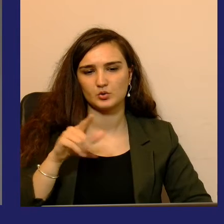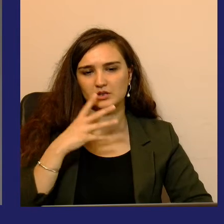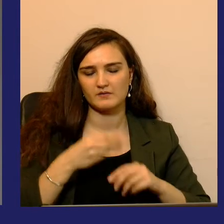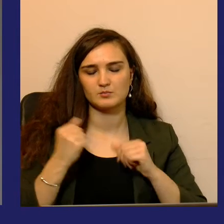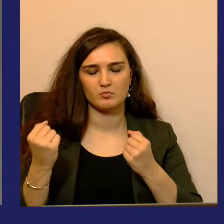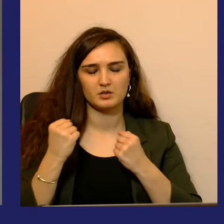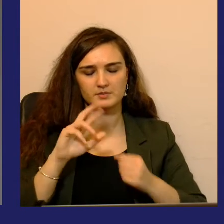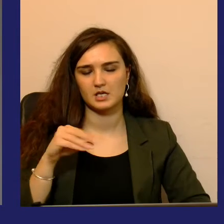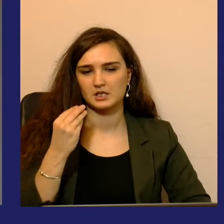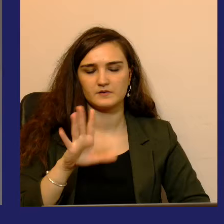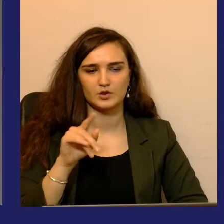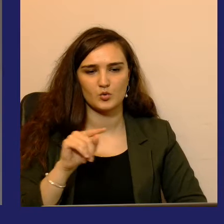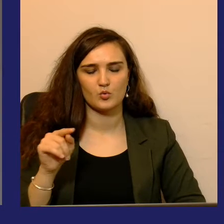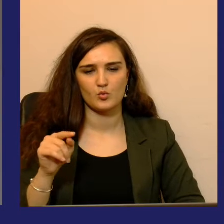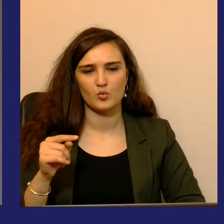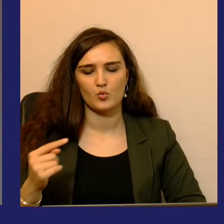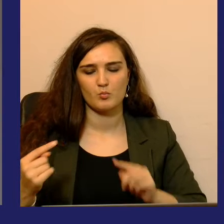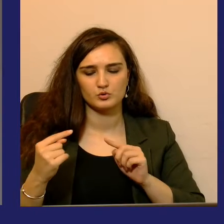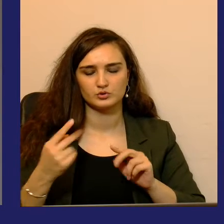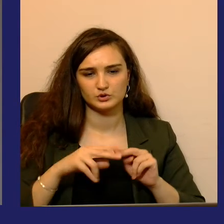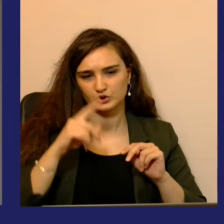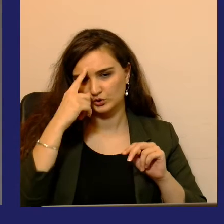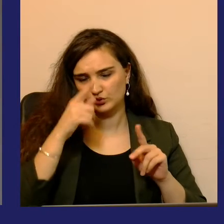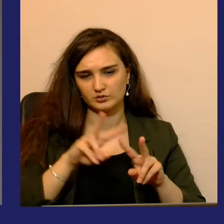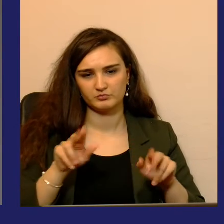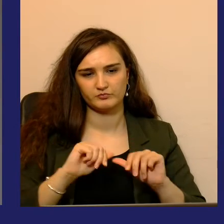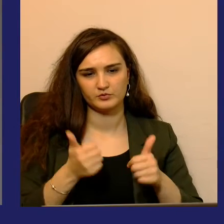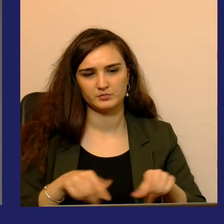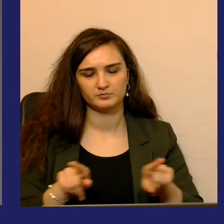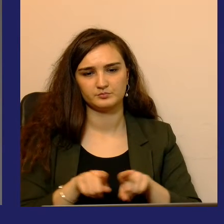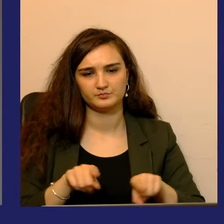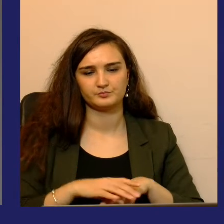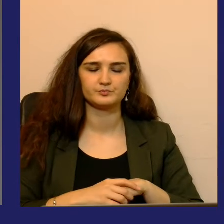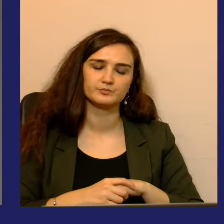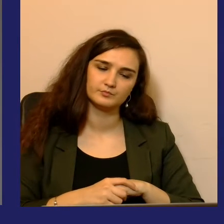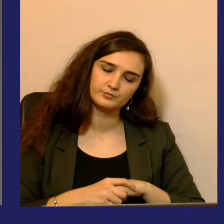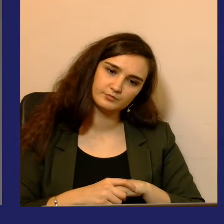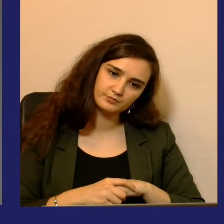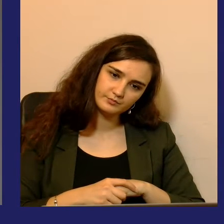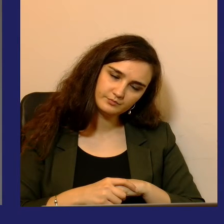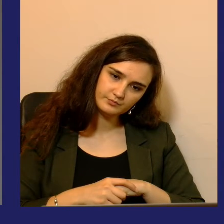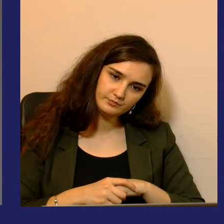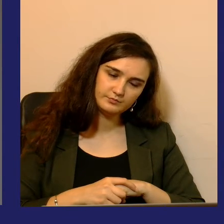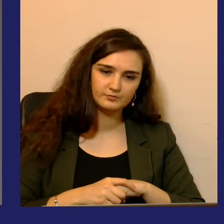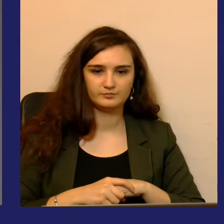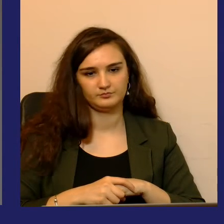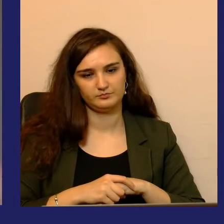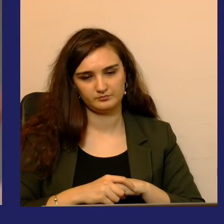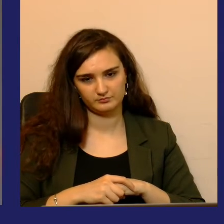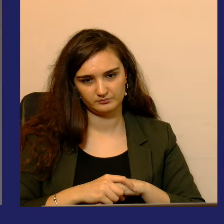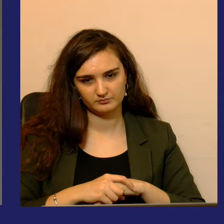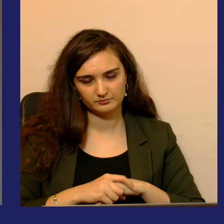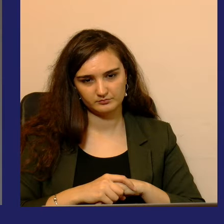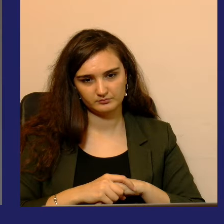party lines. And you've also seen, you know, the faces of MPs put on